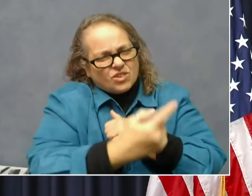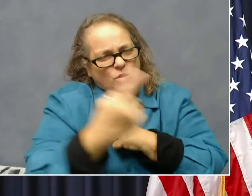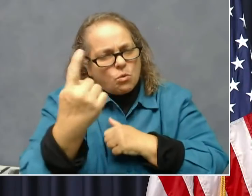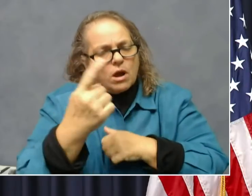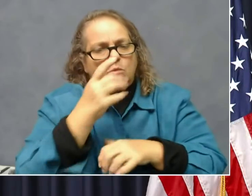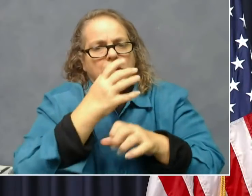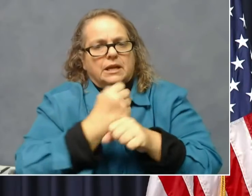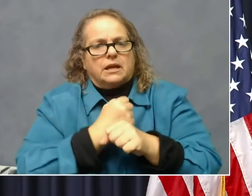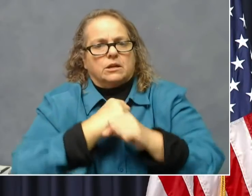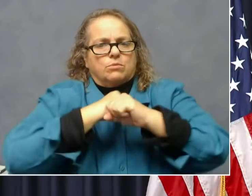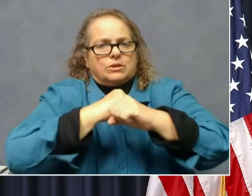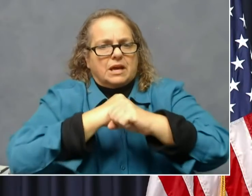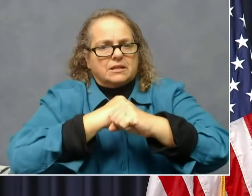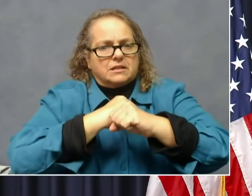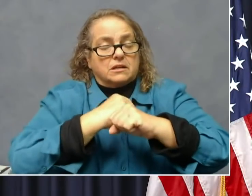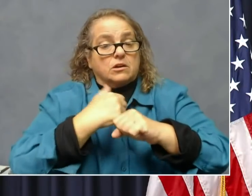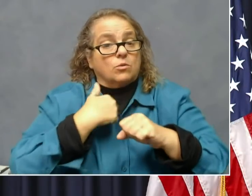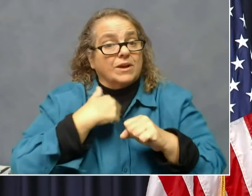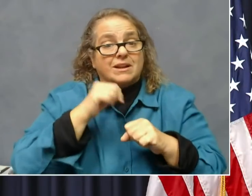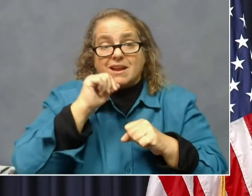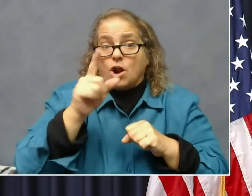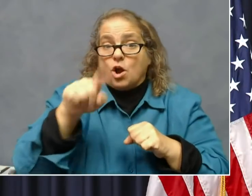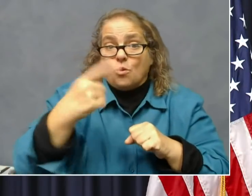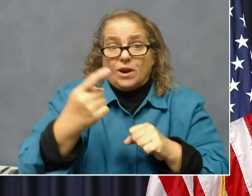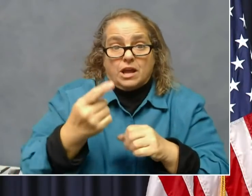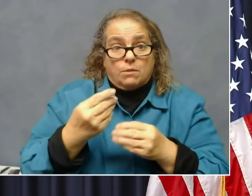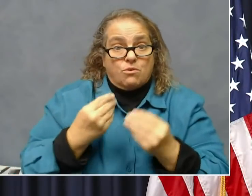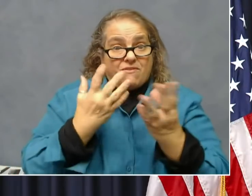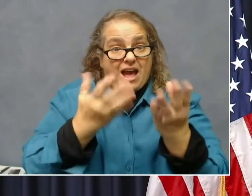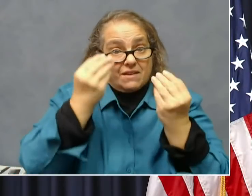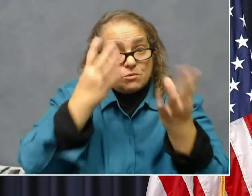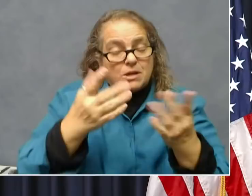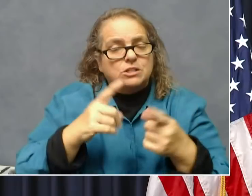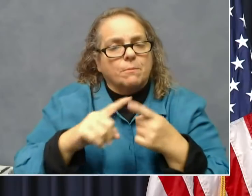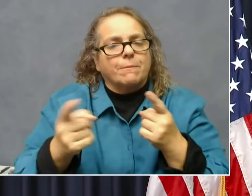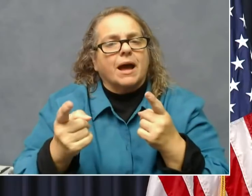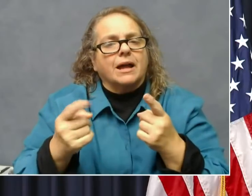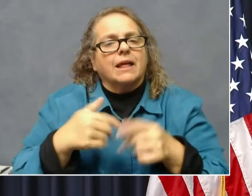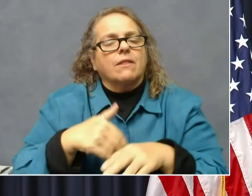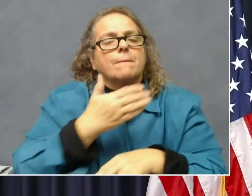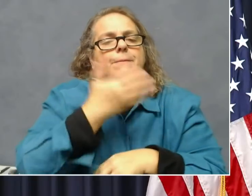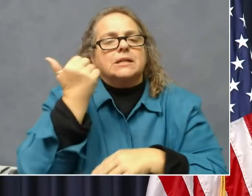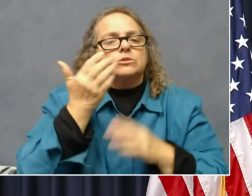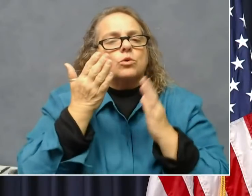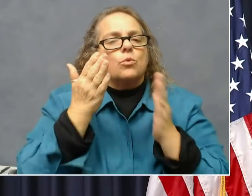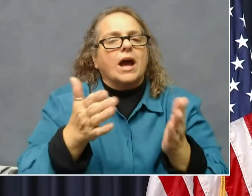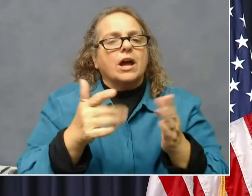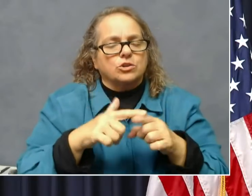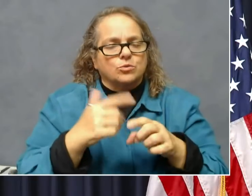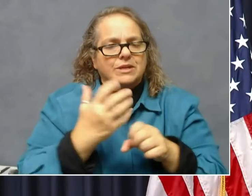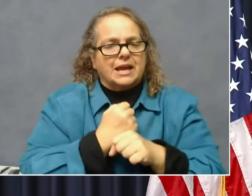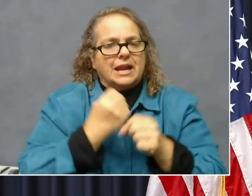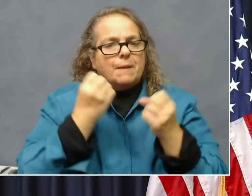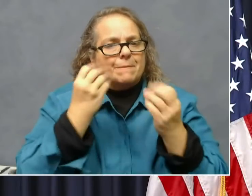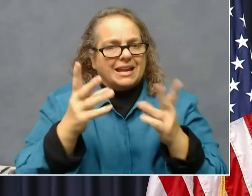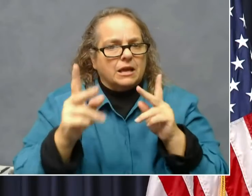only provide the information, but we provide it in the best way to get as many people protected as